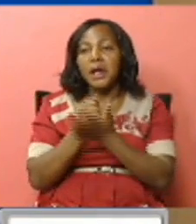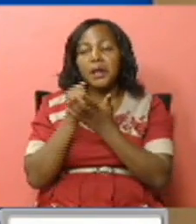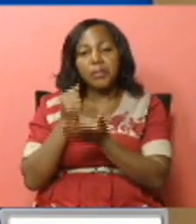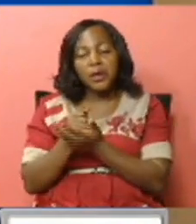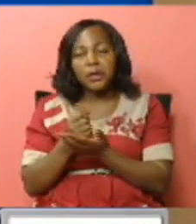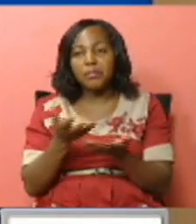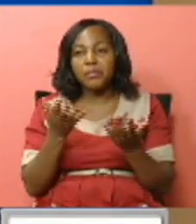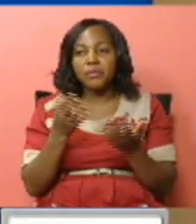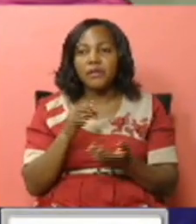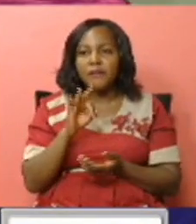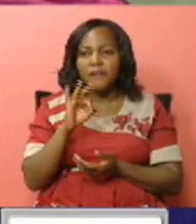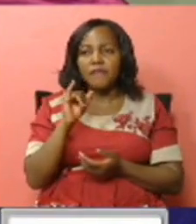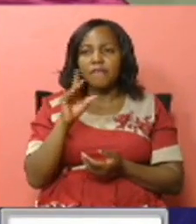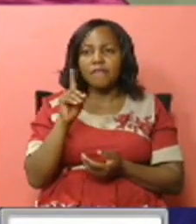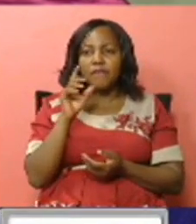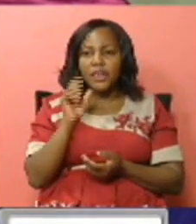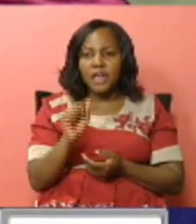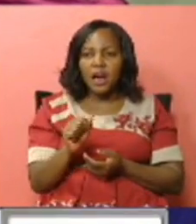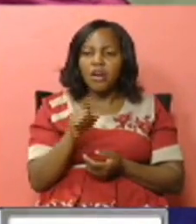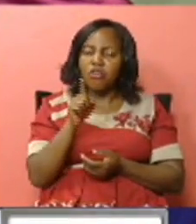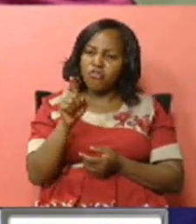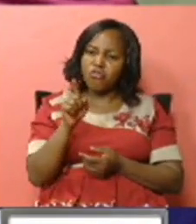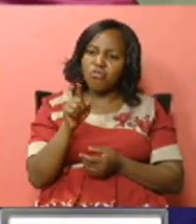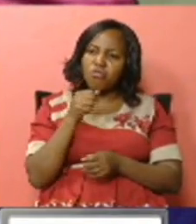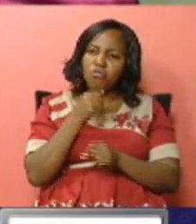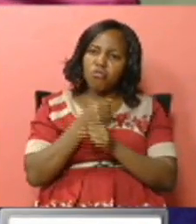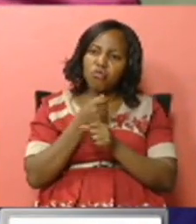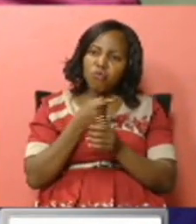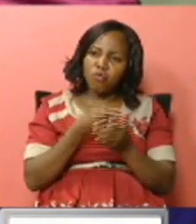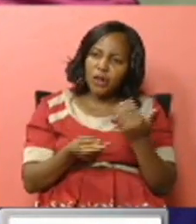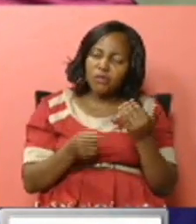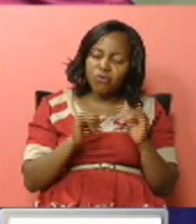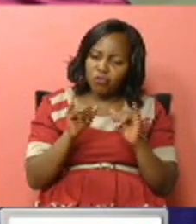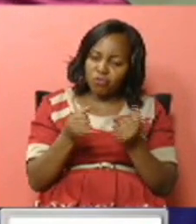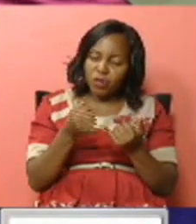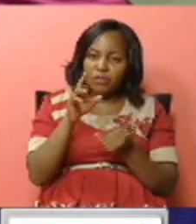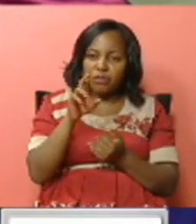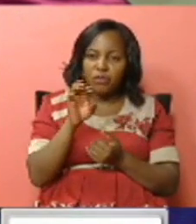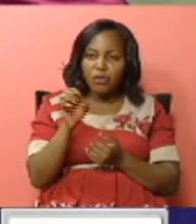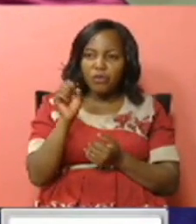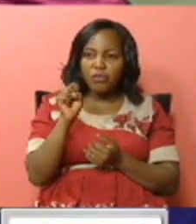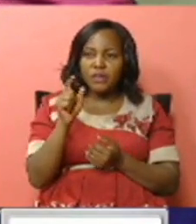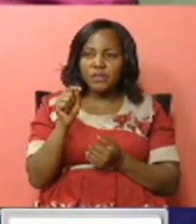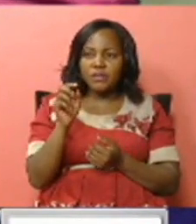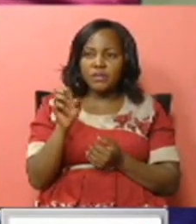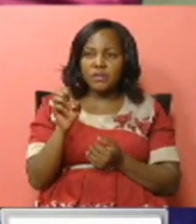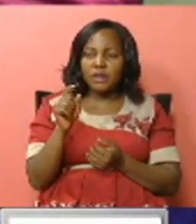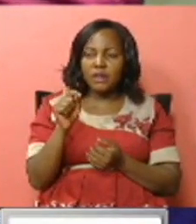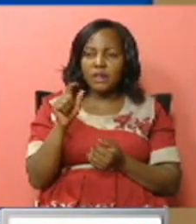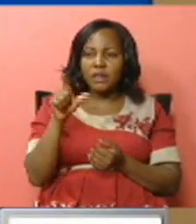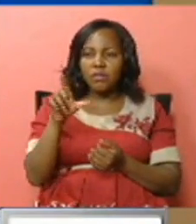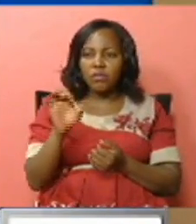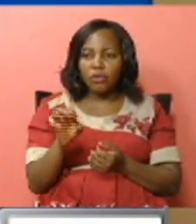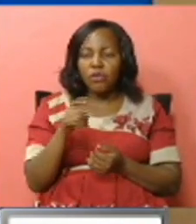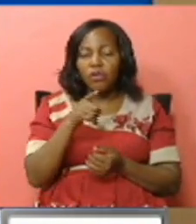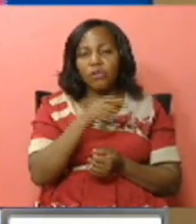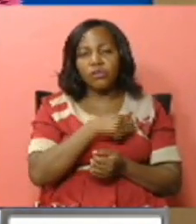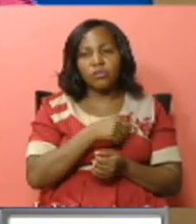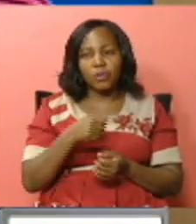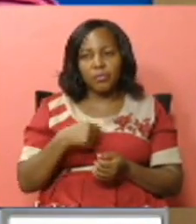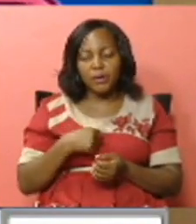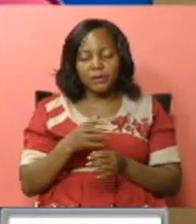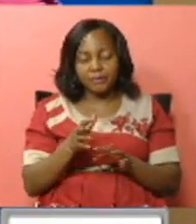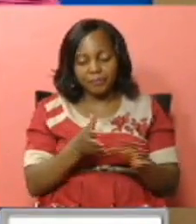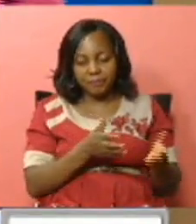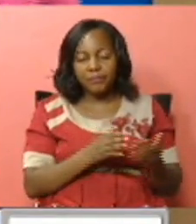civil society. As FIDA Uganda, what are you doing in order to resettle these women? What exactly are you doing? Yes, so